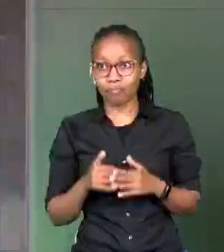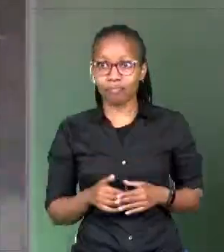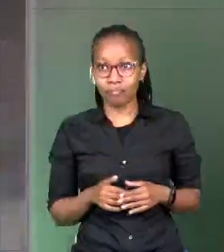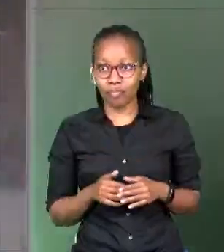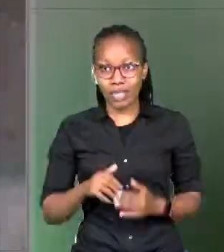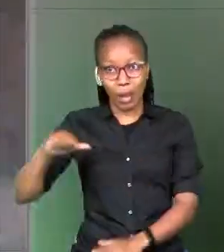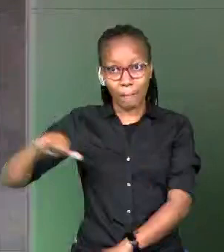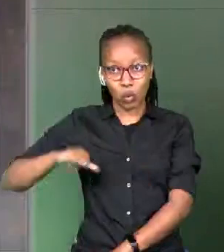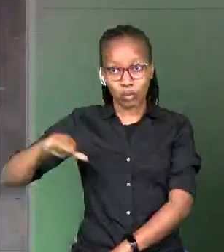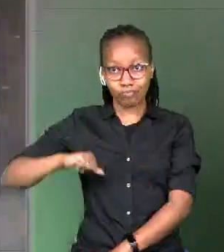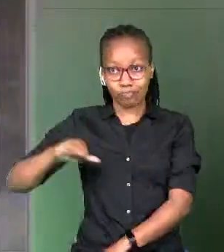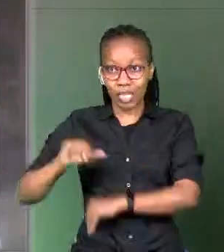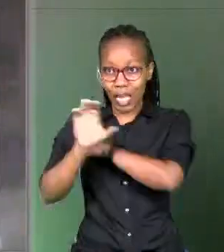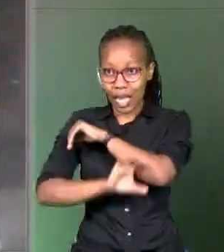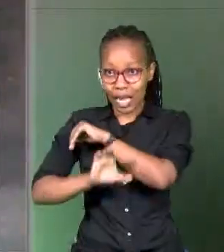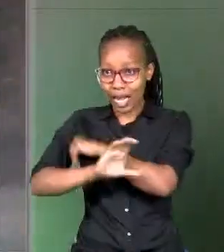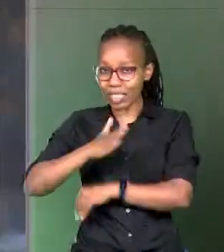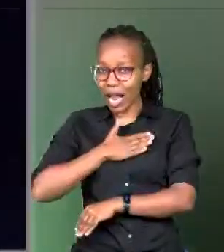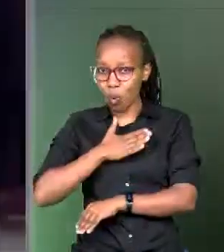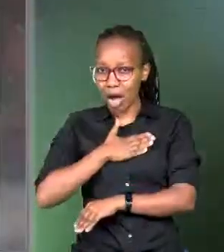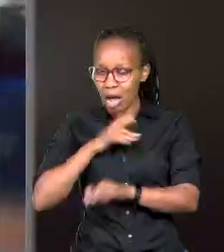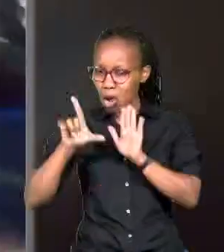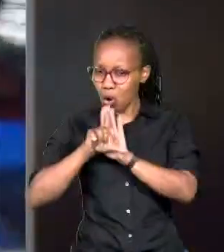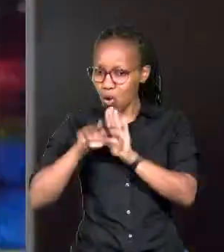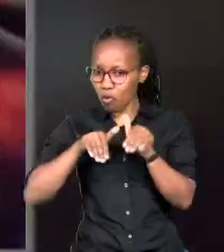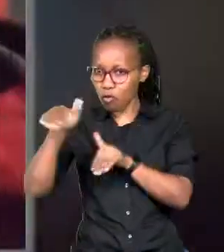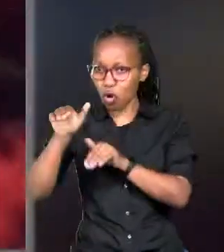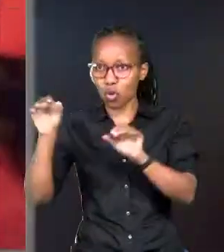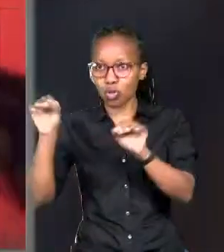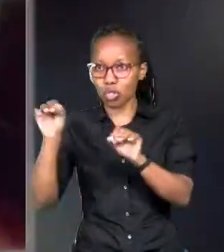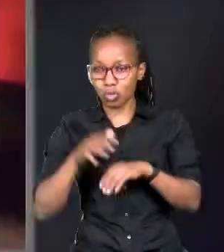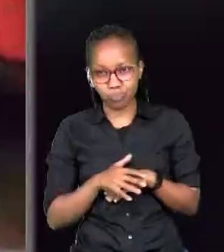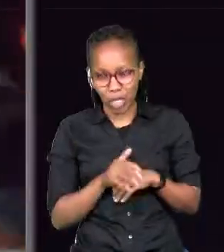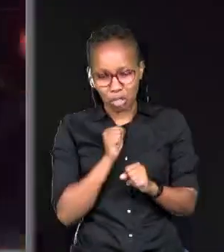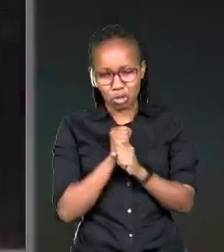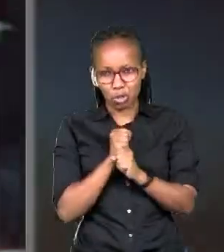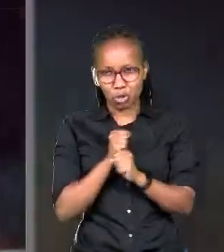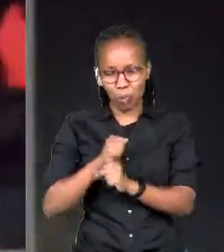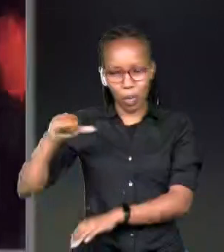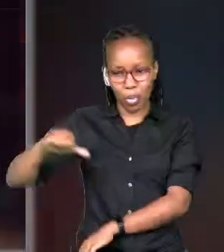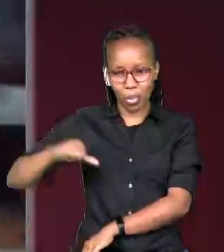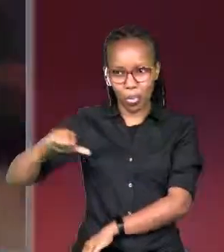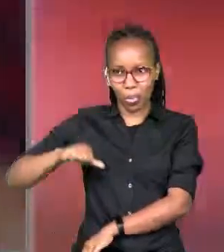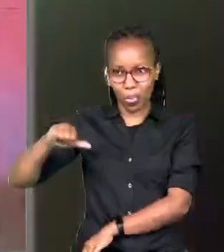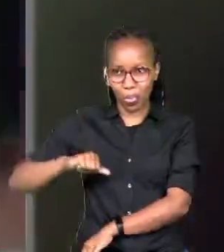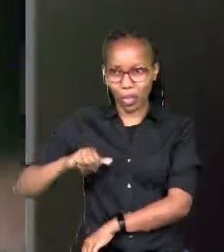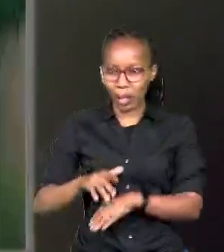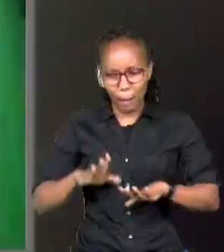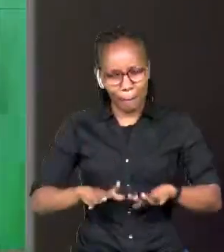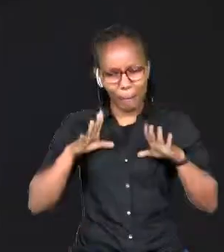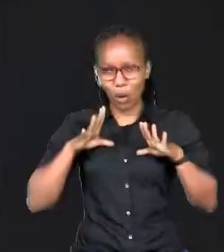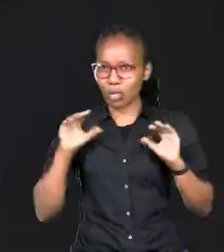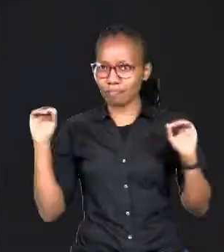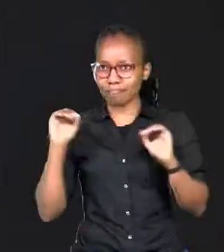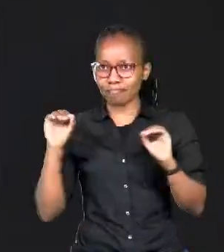commercial sex work in the country as against the law and tops the list of jobs that the workers are not super proud of in the